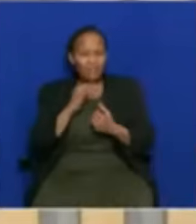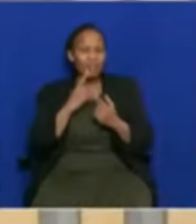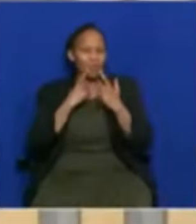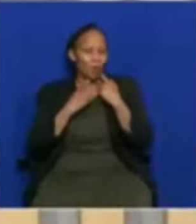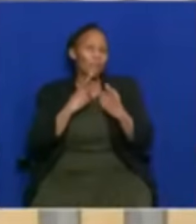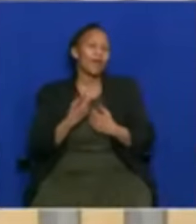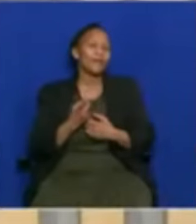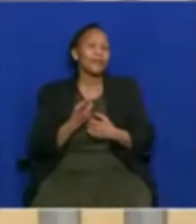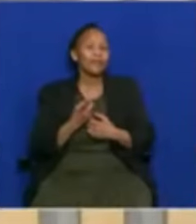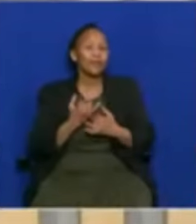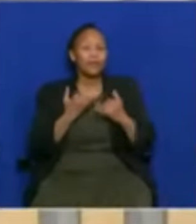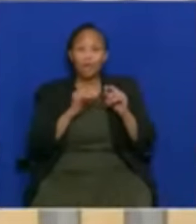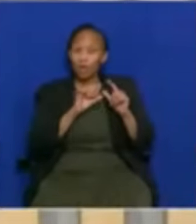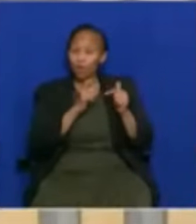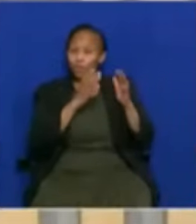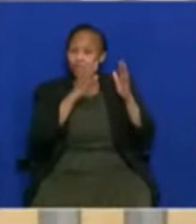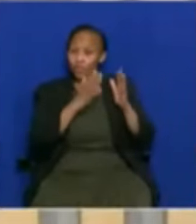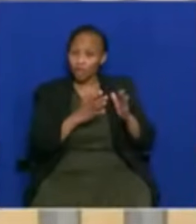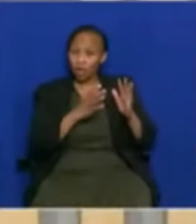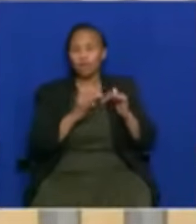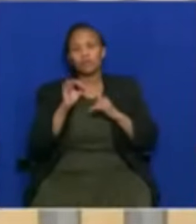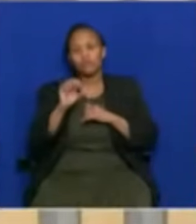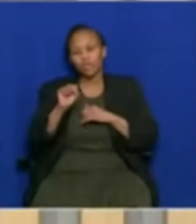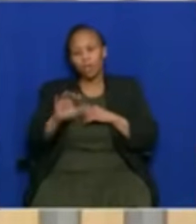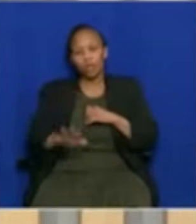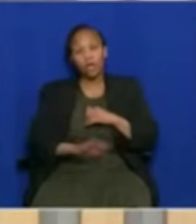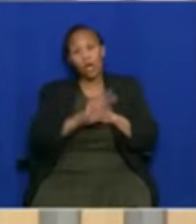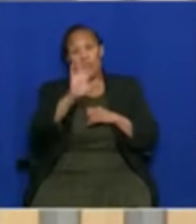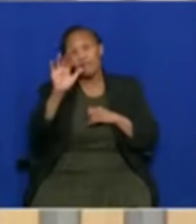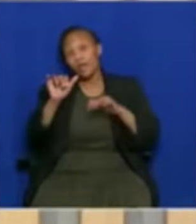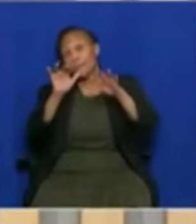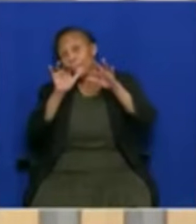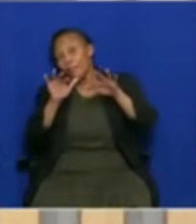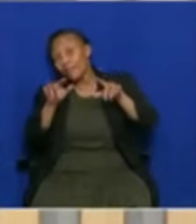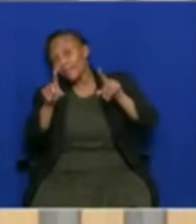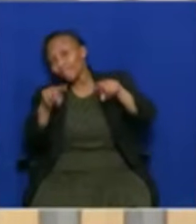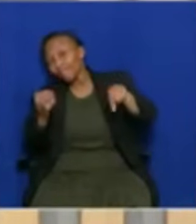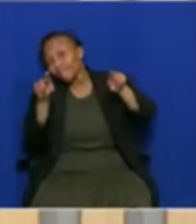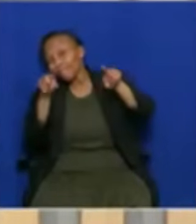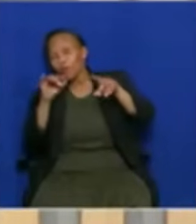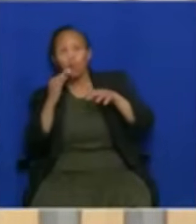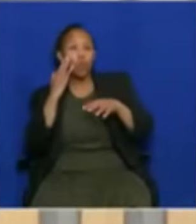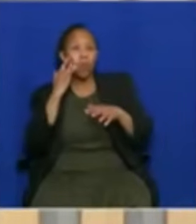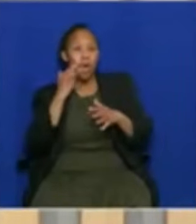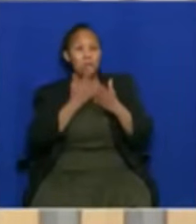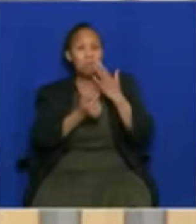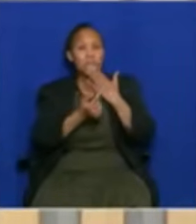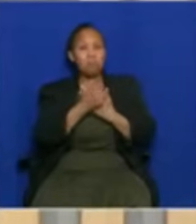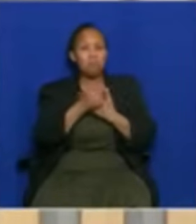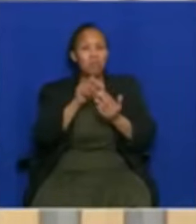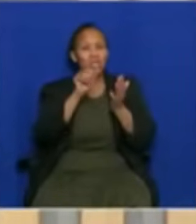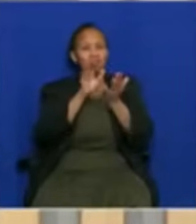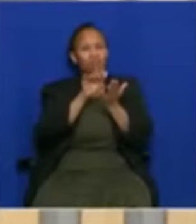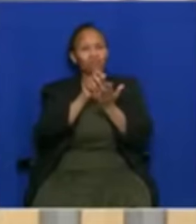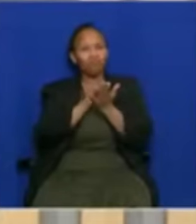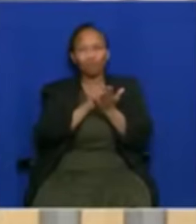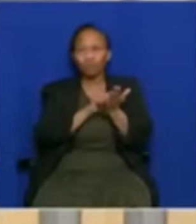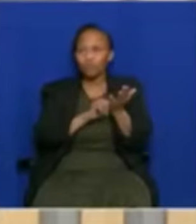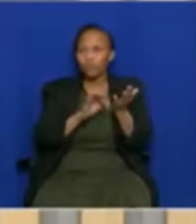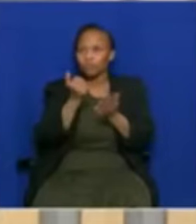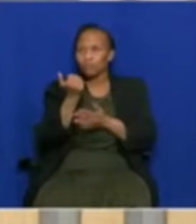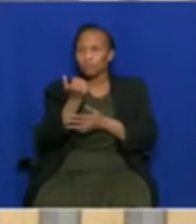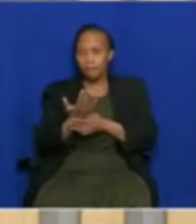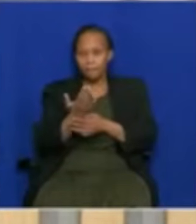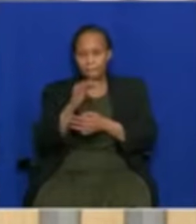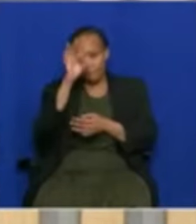the South African public that write complaints to the police and sit in vain and wait for years, they get no response,